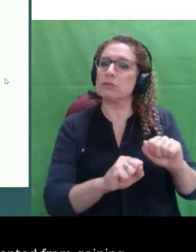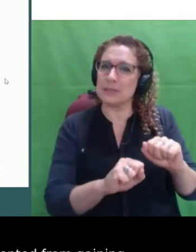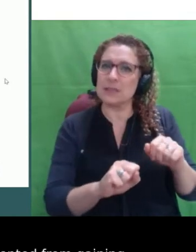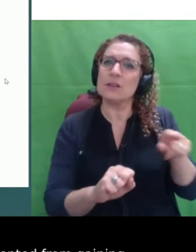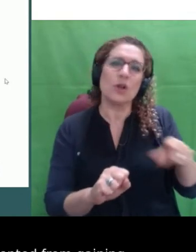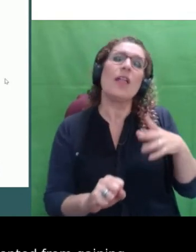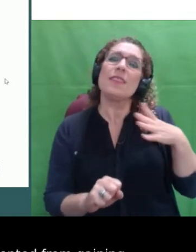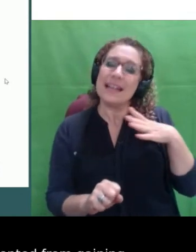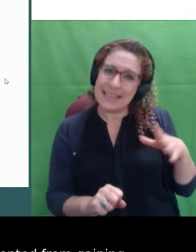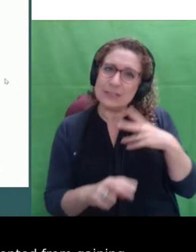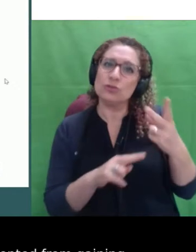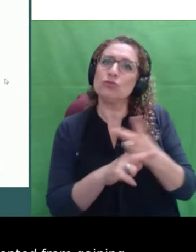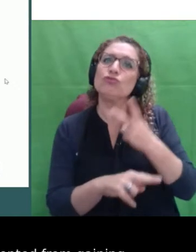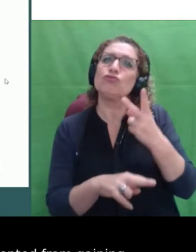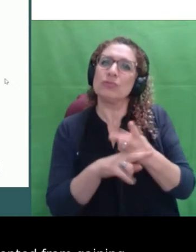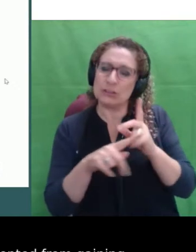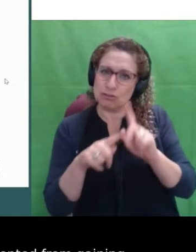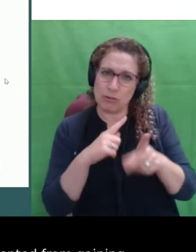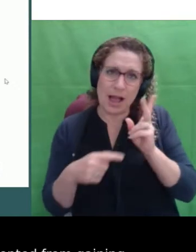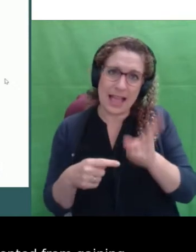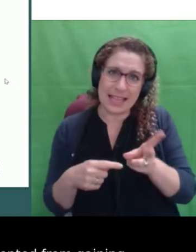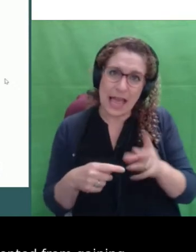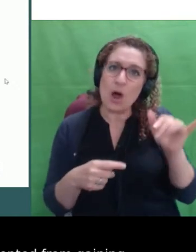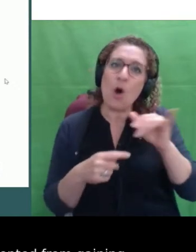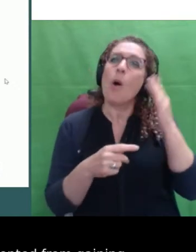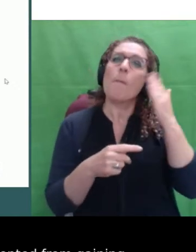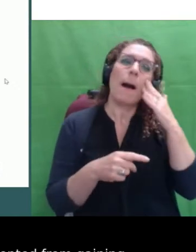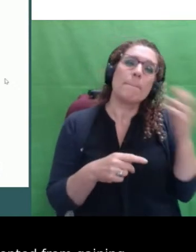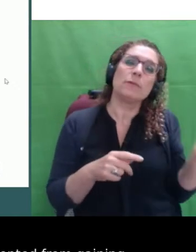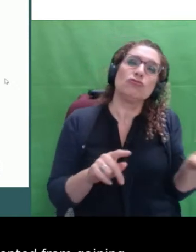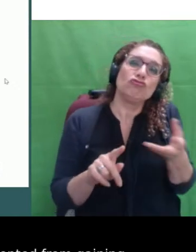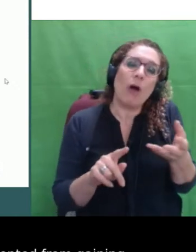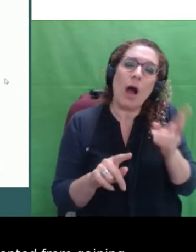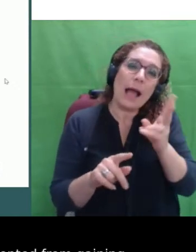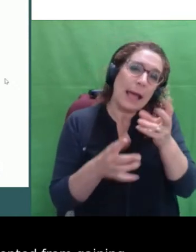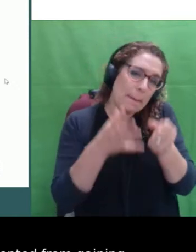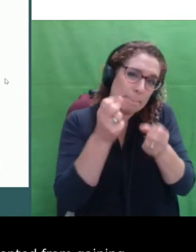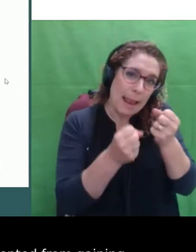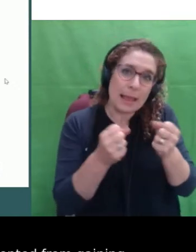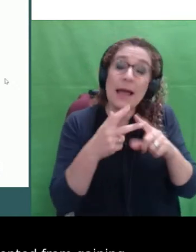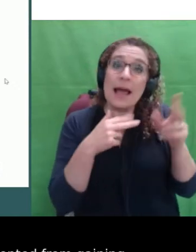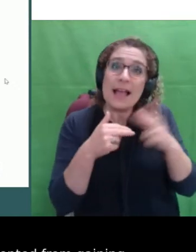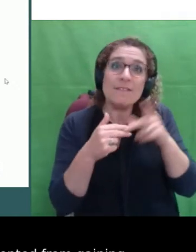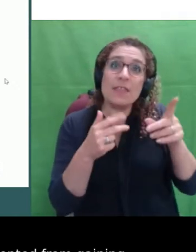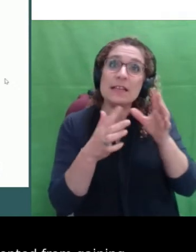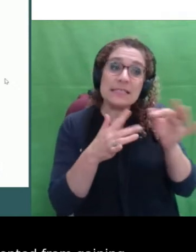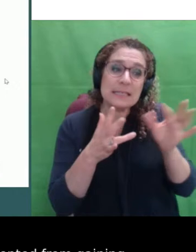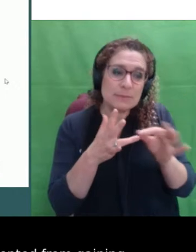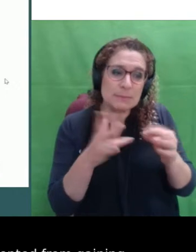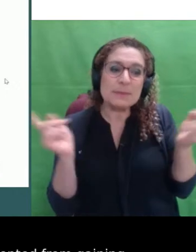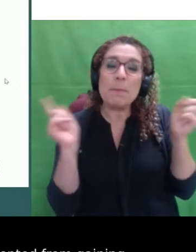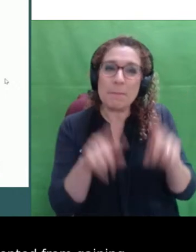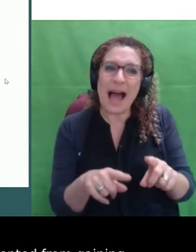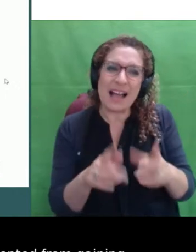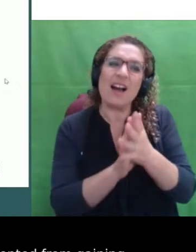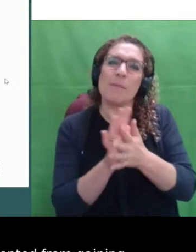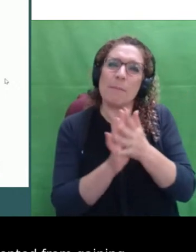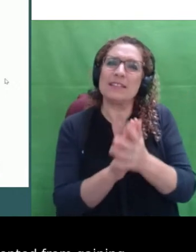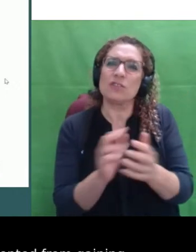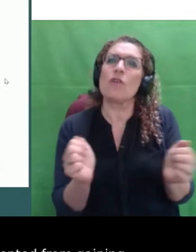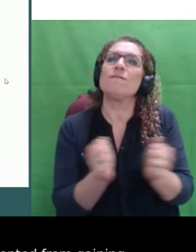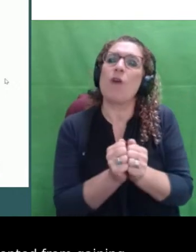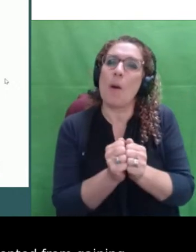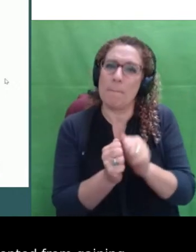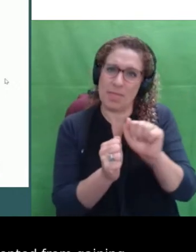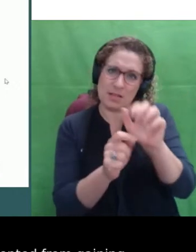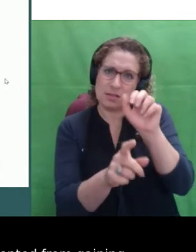formula or mums put milk back into their diet and if the symptoms all come back it confirms the diagnosis and at that